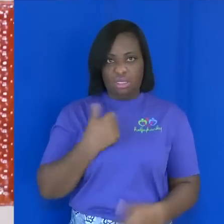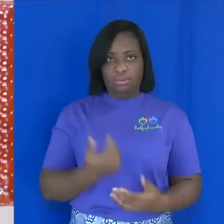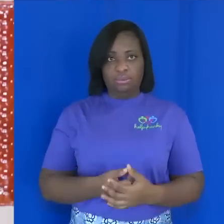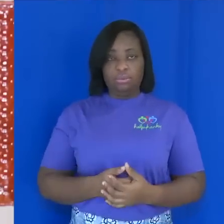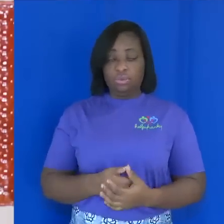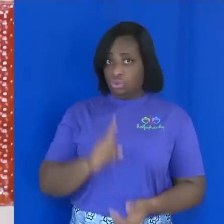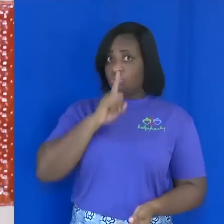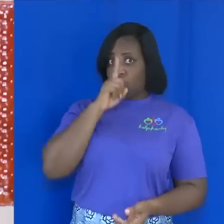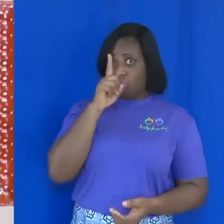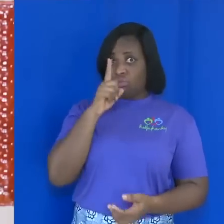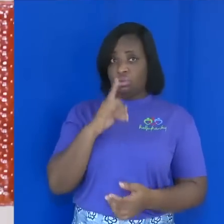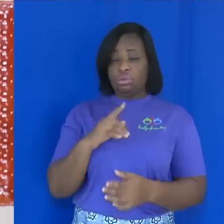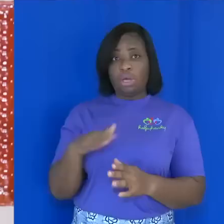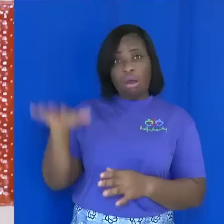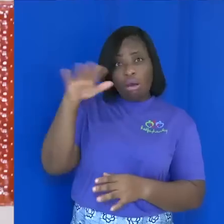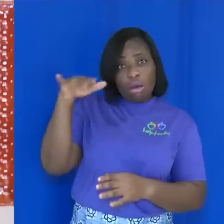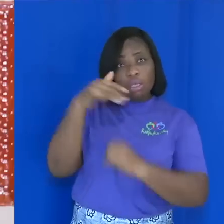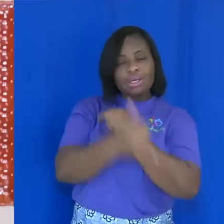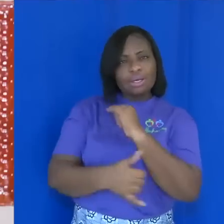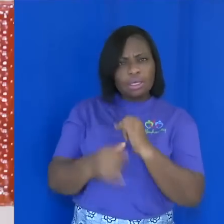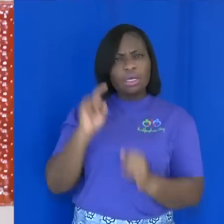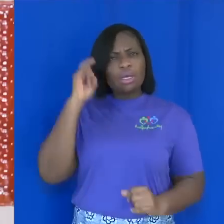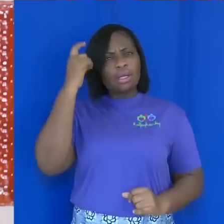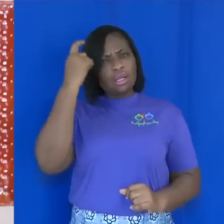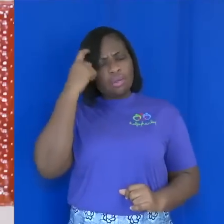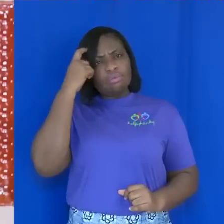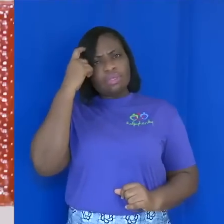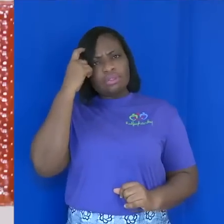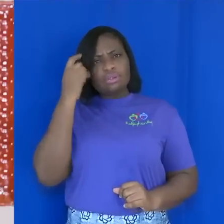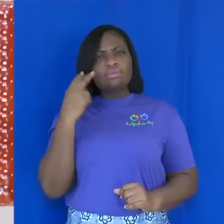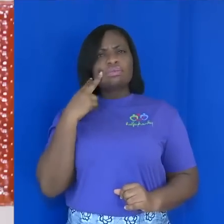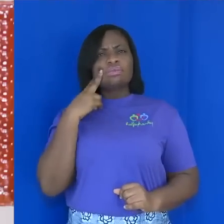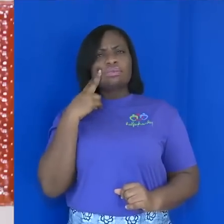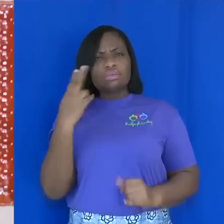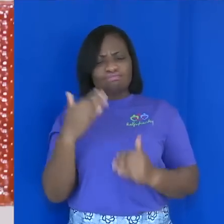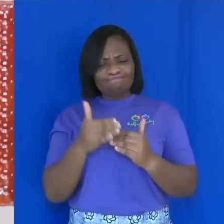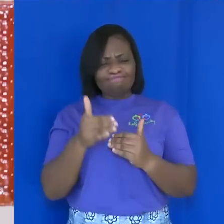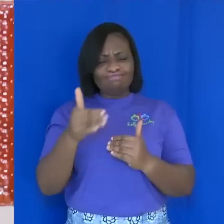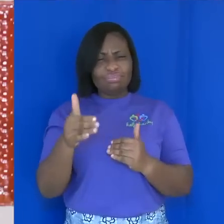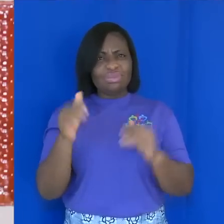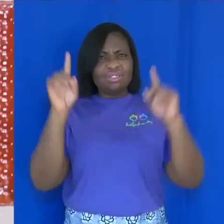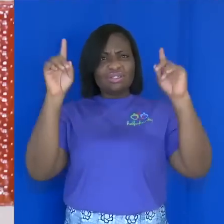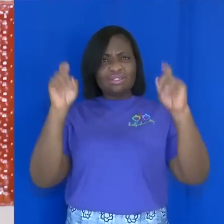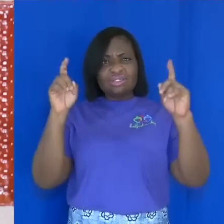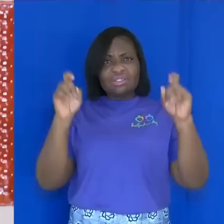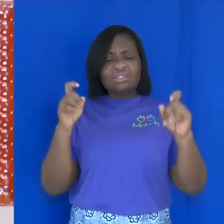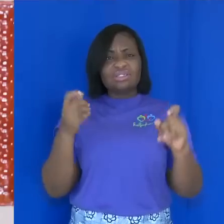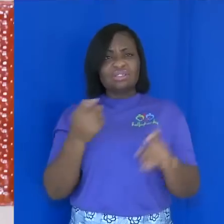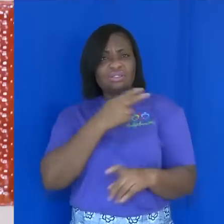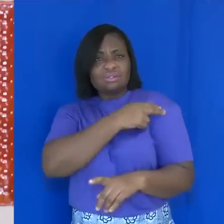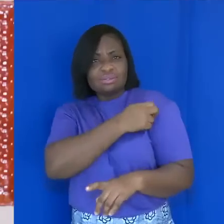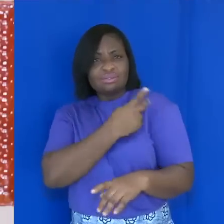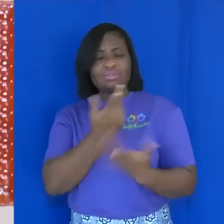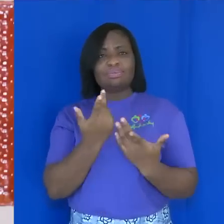Indeed, across the country, government has seen to the expansion of COVID-19 testing facilities from the initial